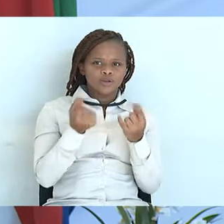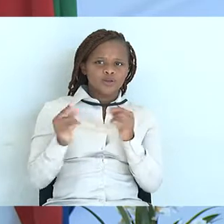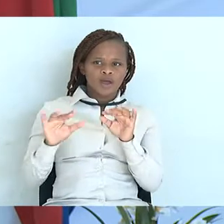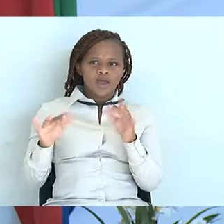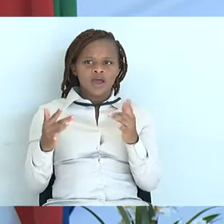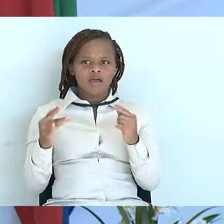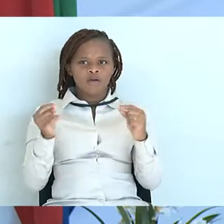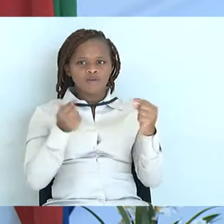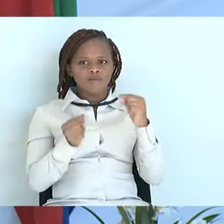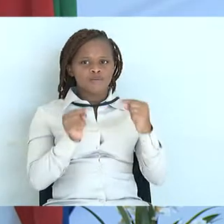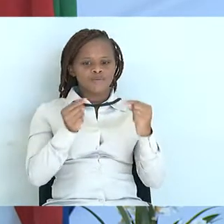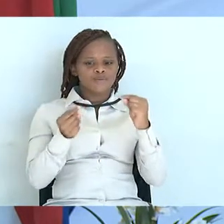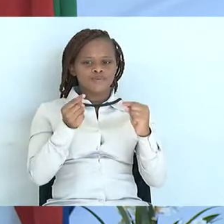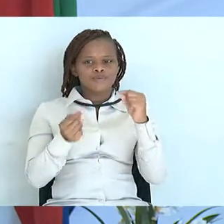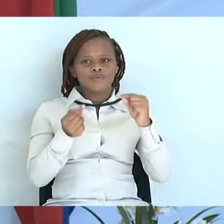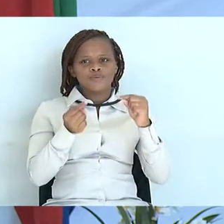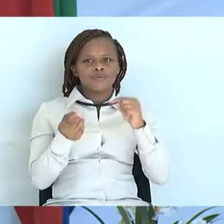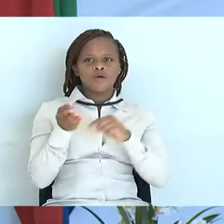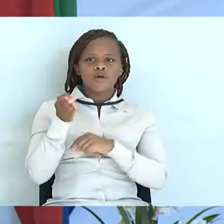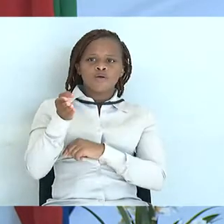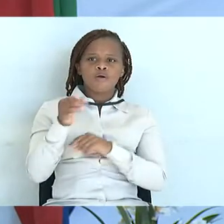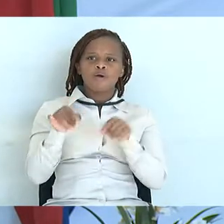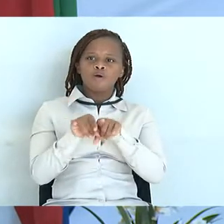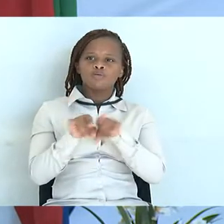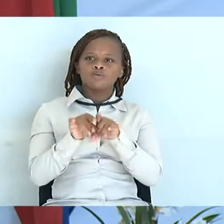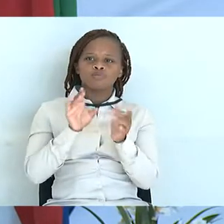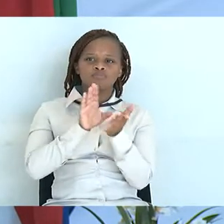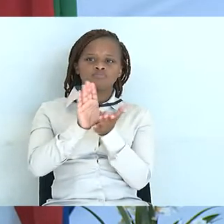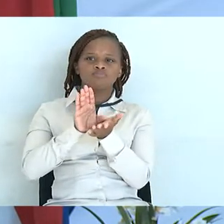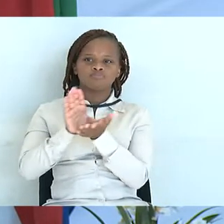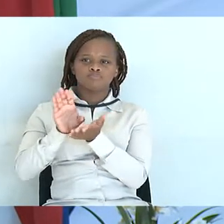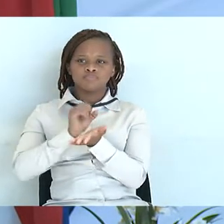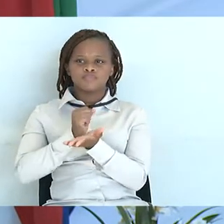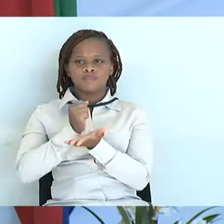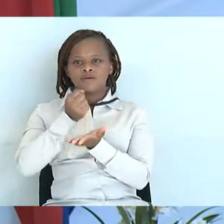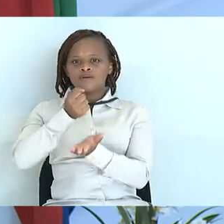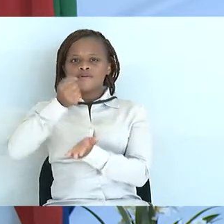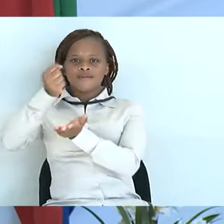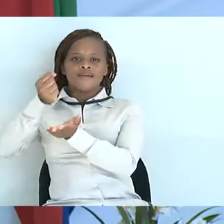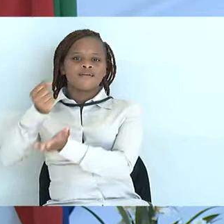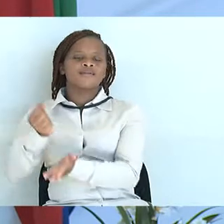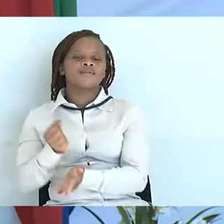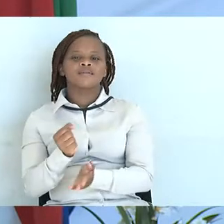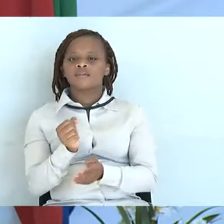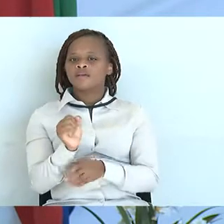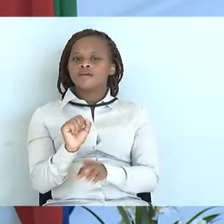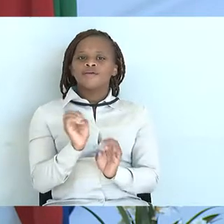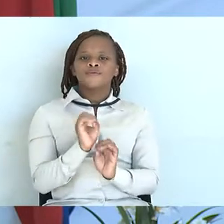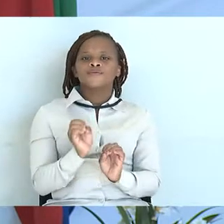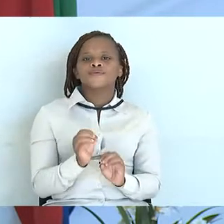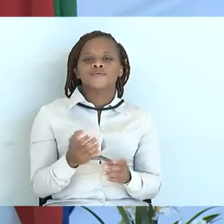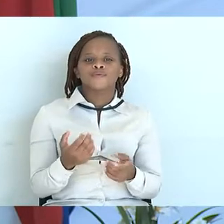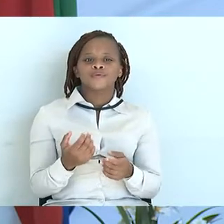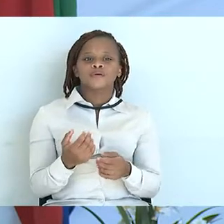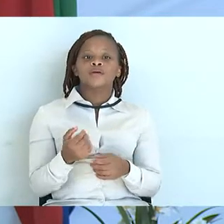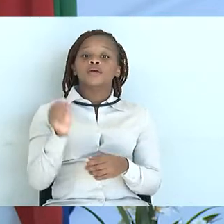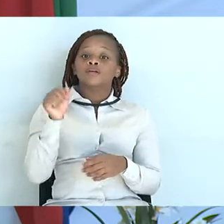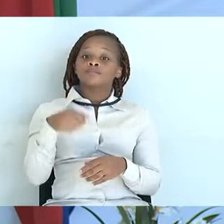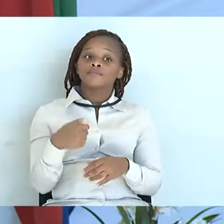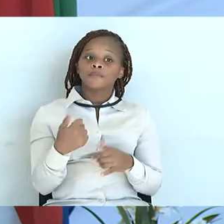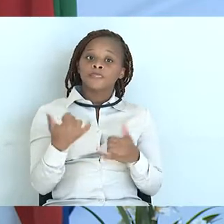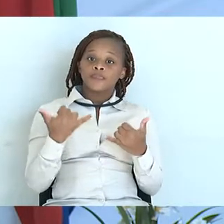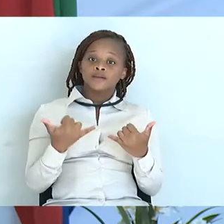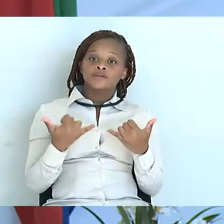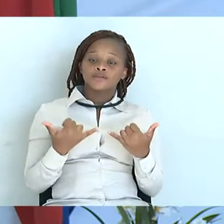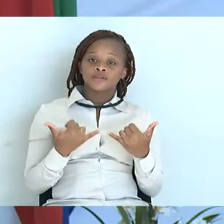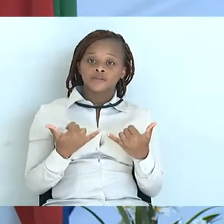the investment in terms of skilling their people, they were able to produce a Kia which is today almost at the same level